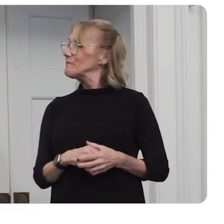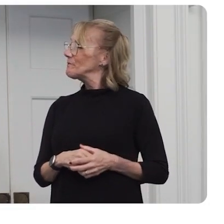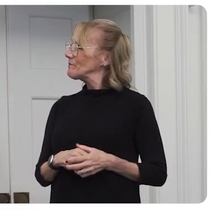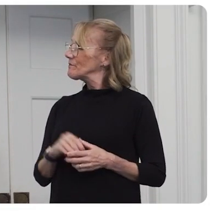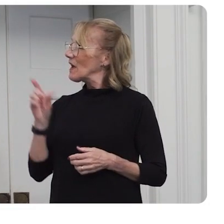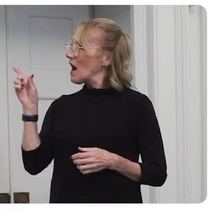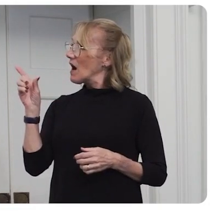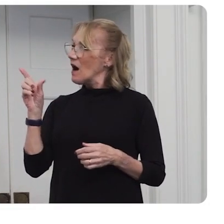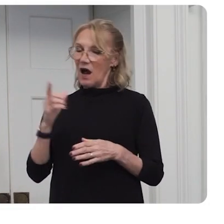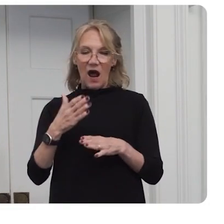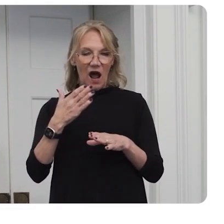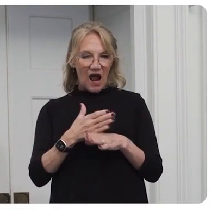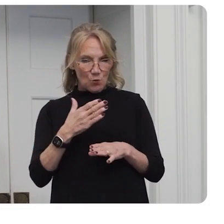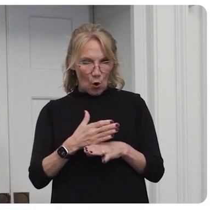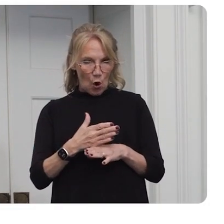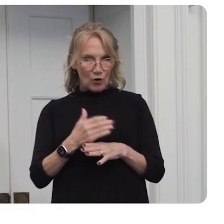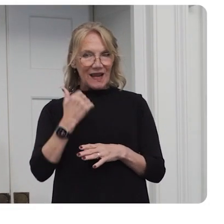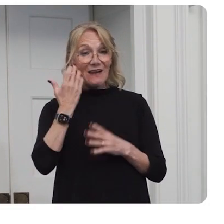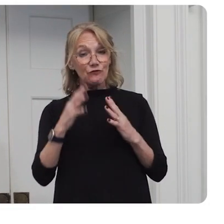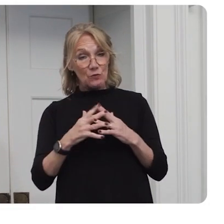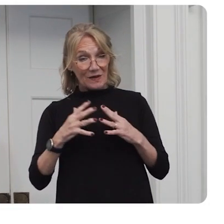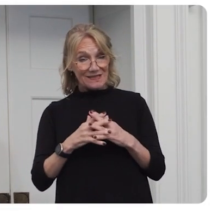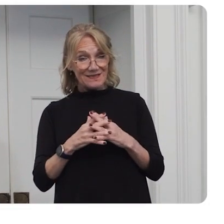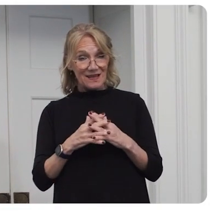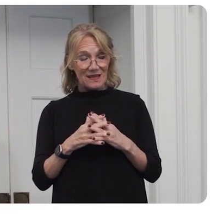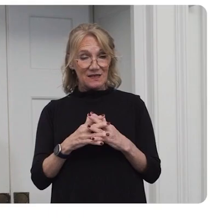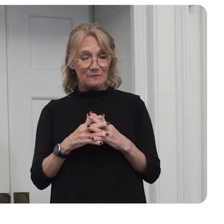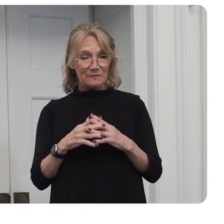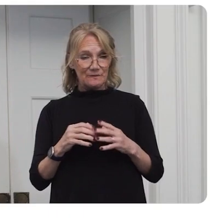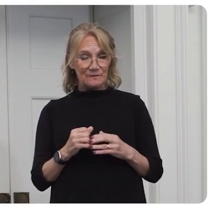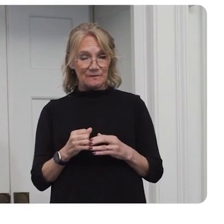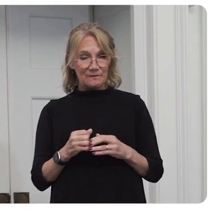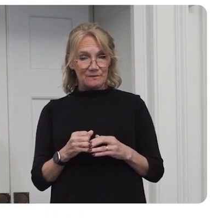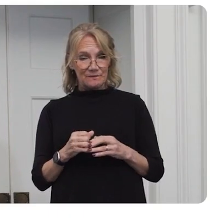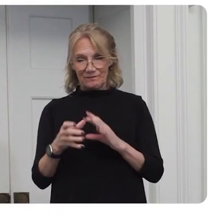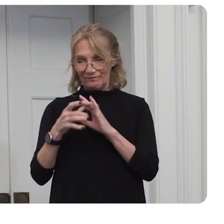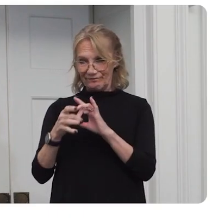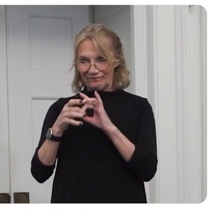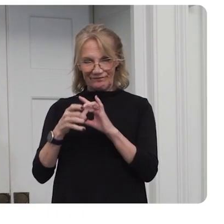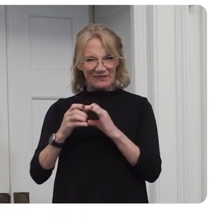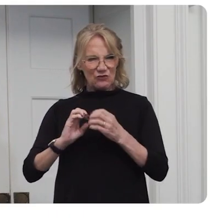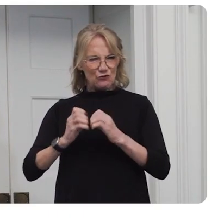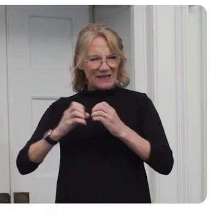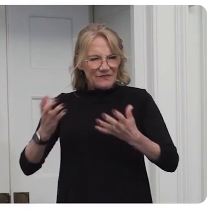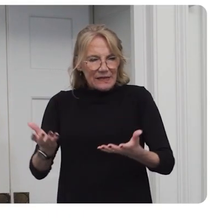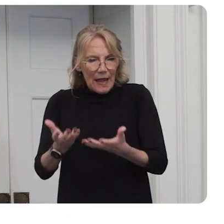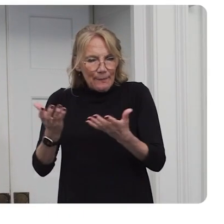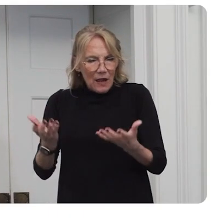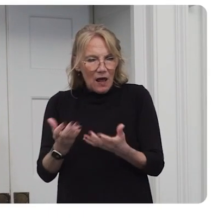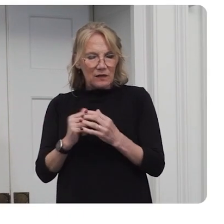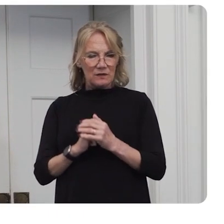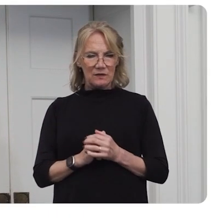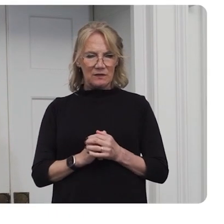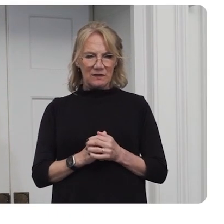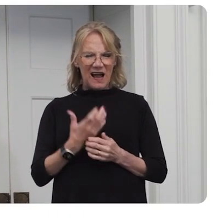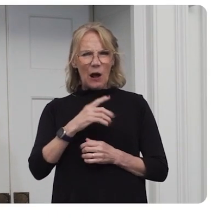So I work with Grace every Wednesday. And my role as creative enabler, I wanted